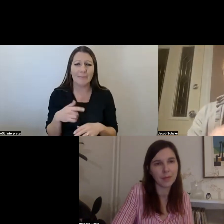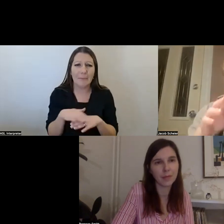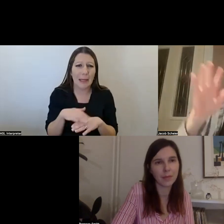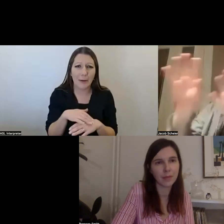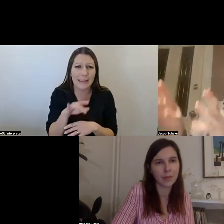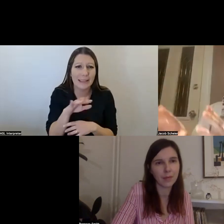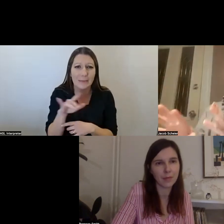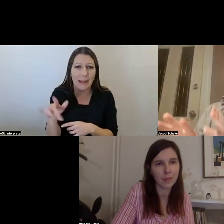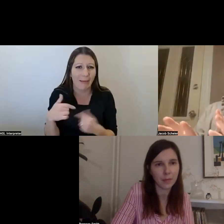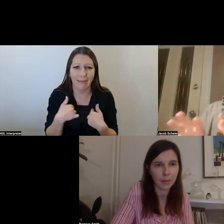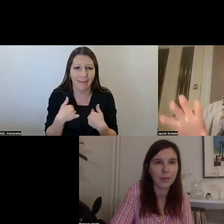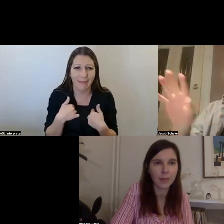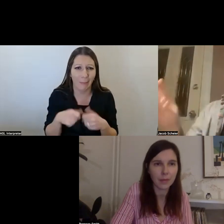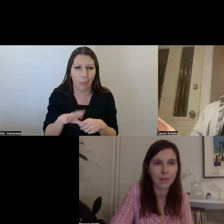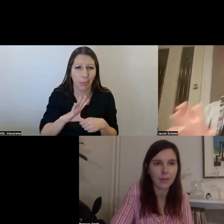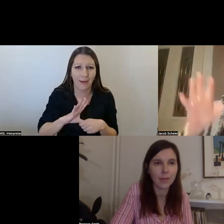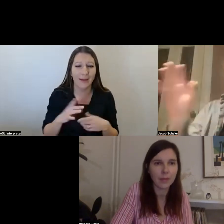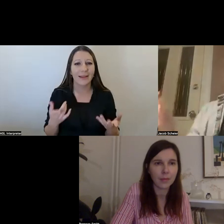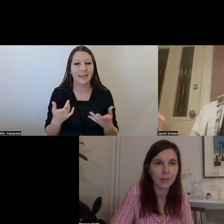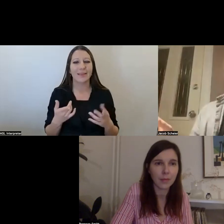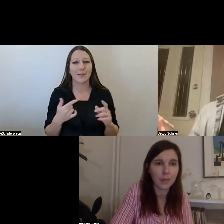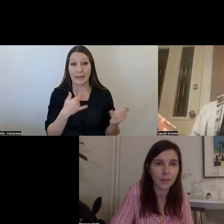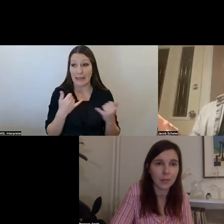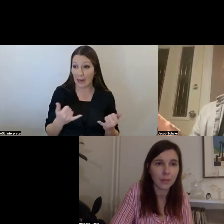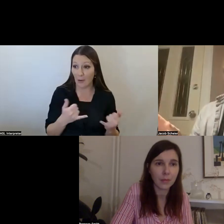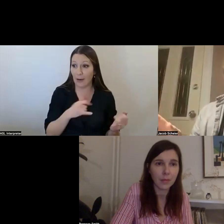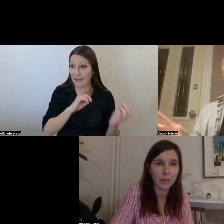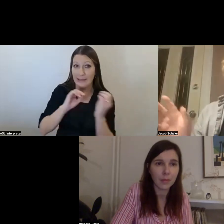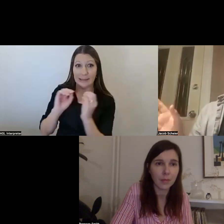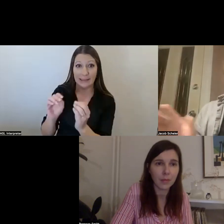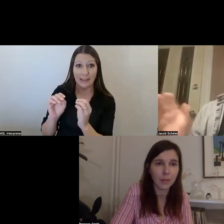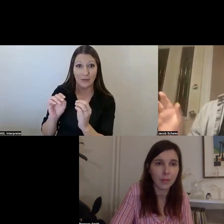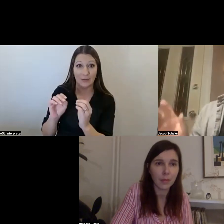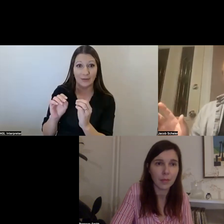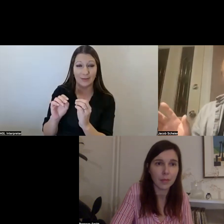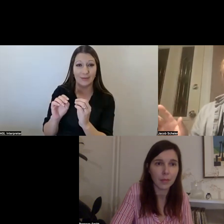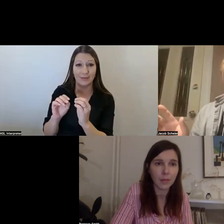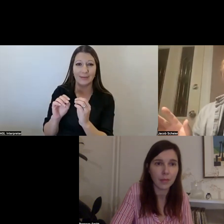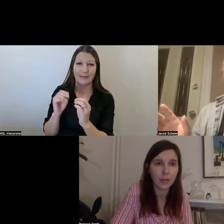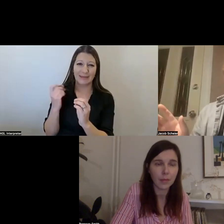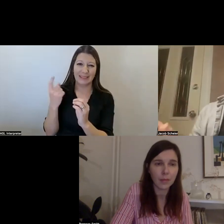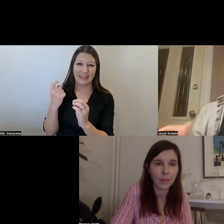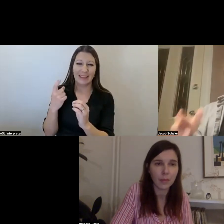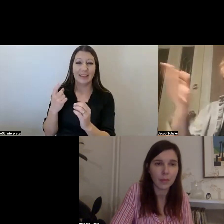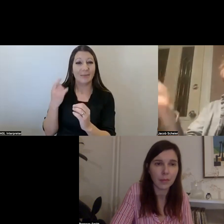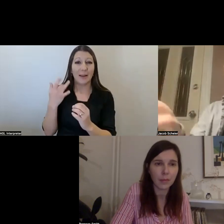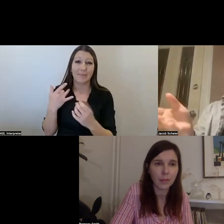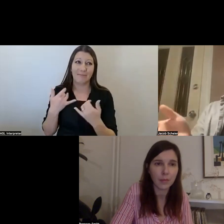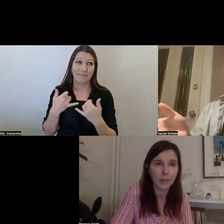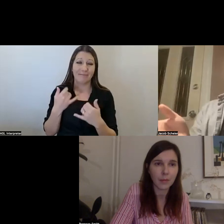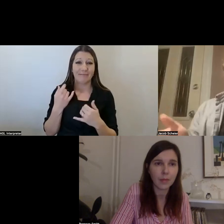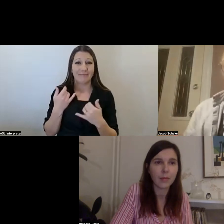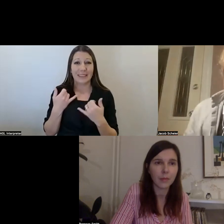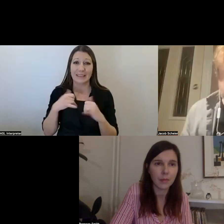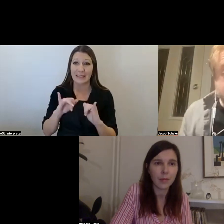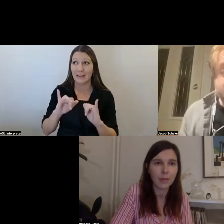teaching the career side of it, which in some ways we do have to survive under capitalism, and you'd rather probably survive as an artist, in your